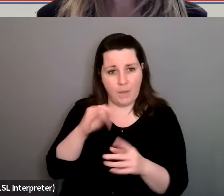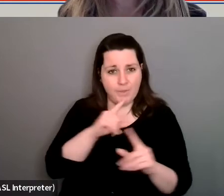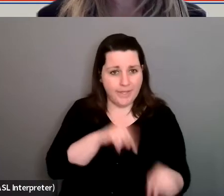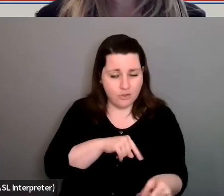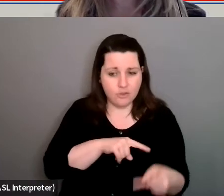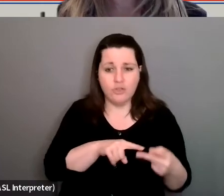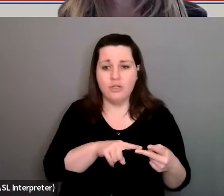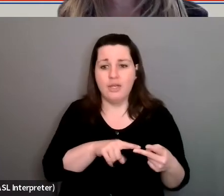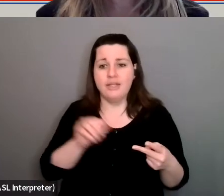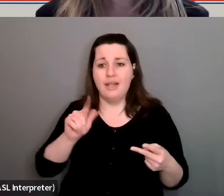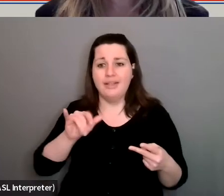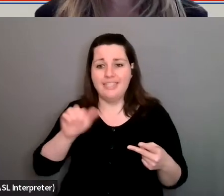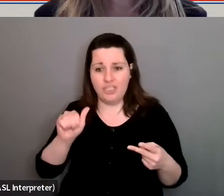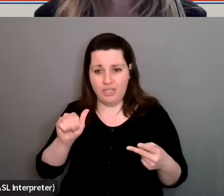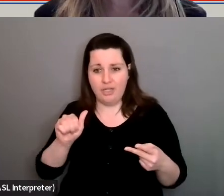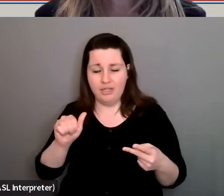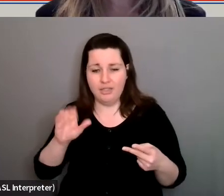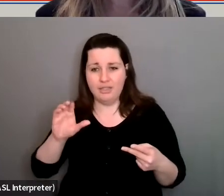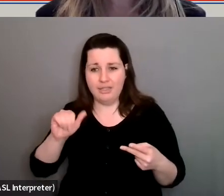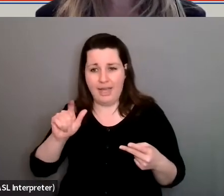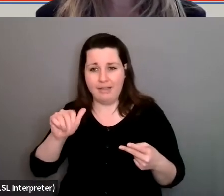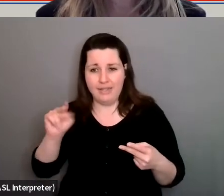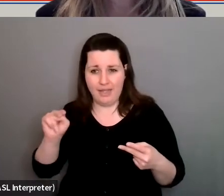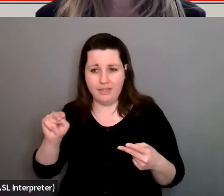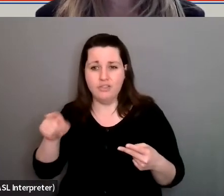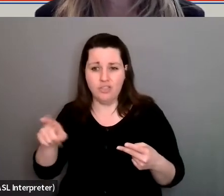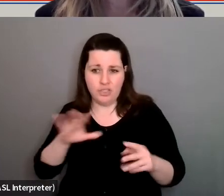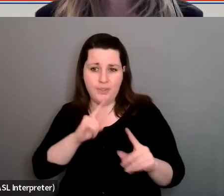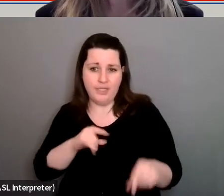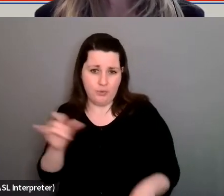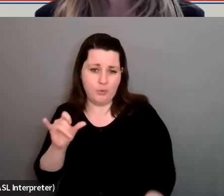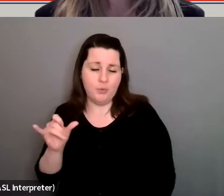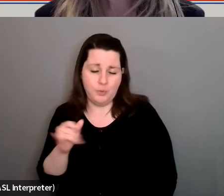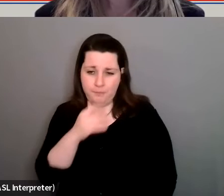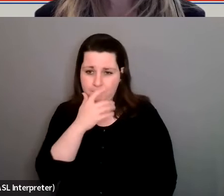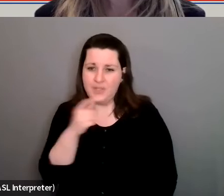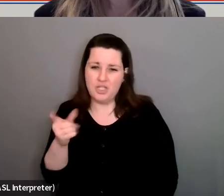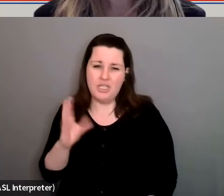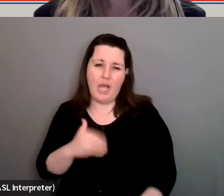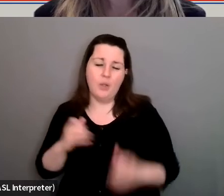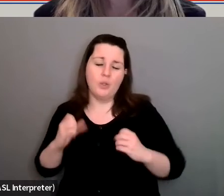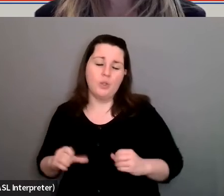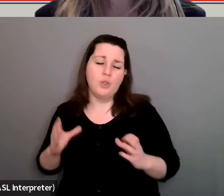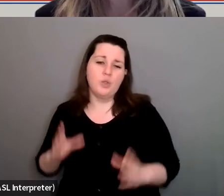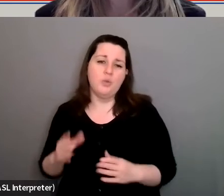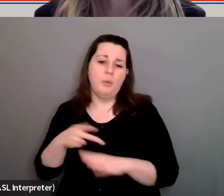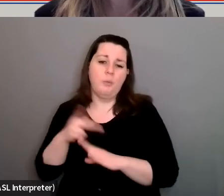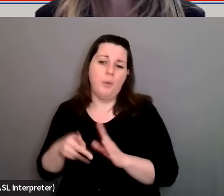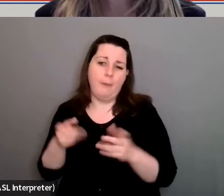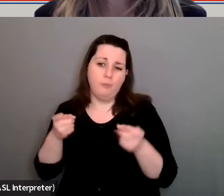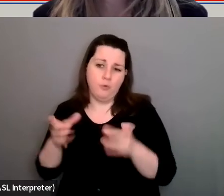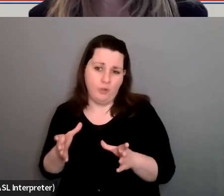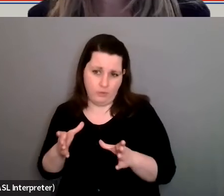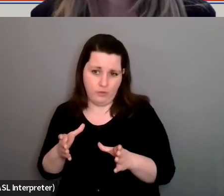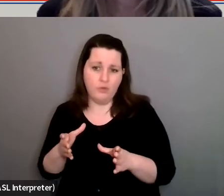questions, and then Alicia Callanan with our office, she is our consumer programs director, and she